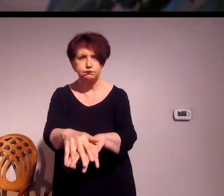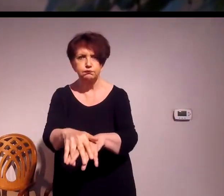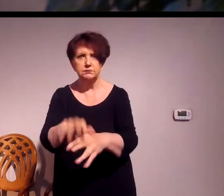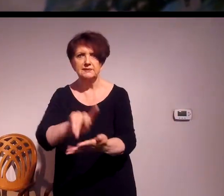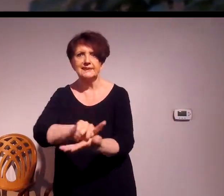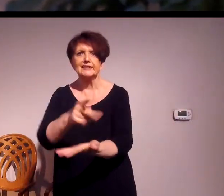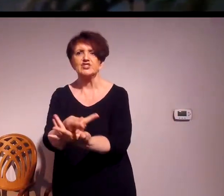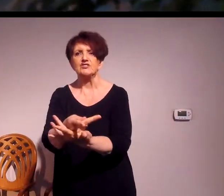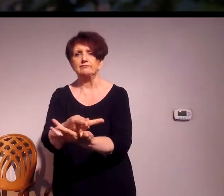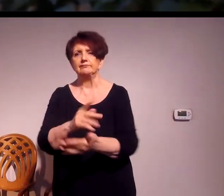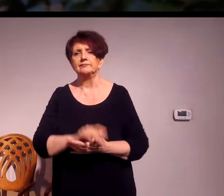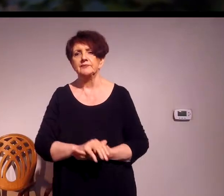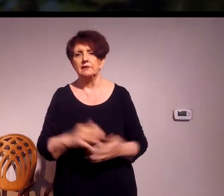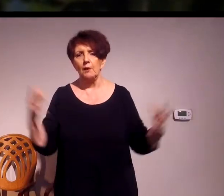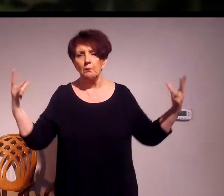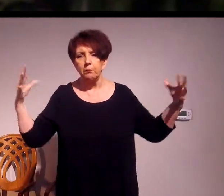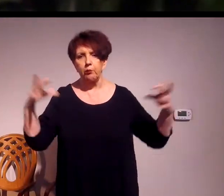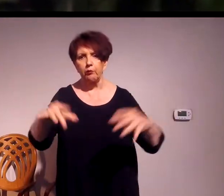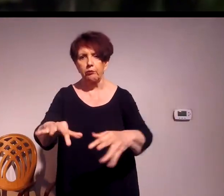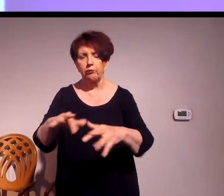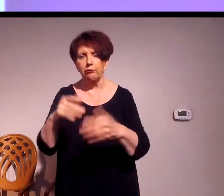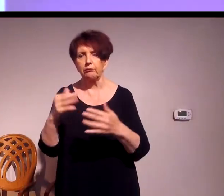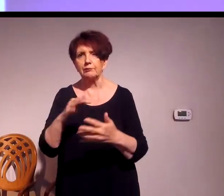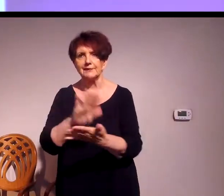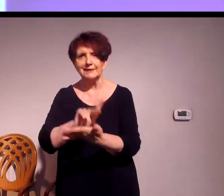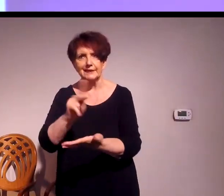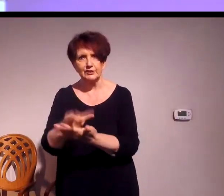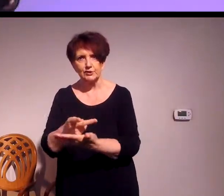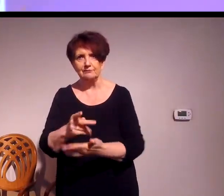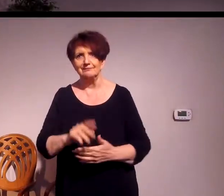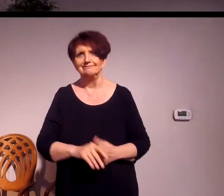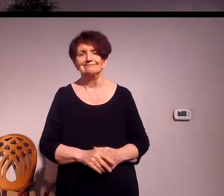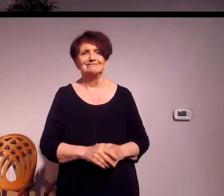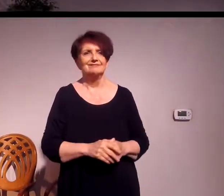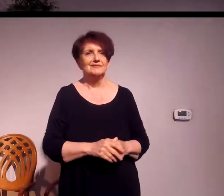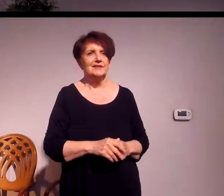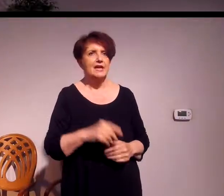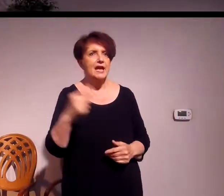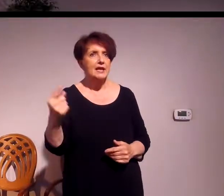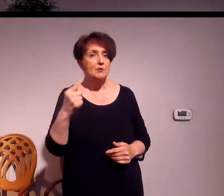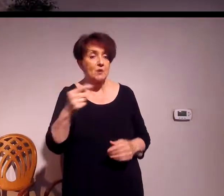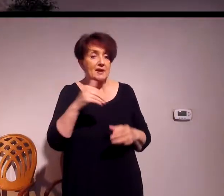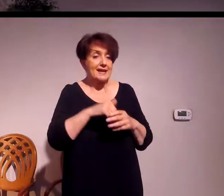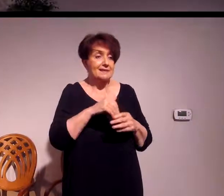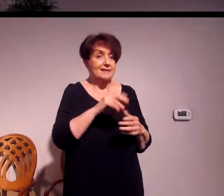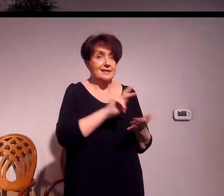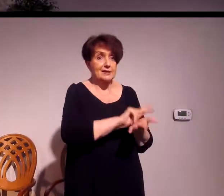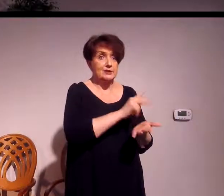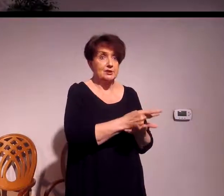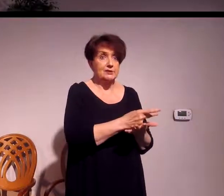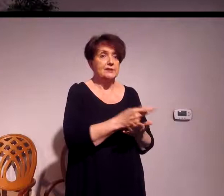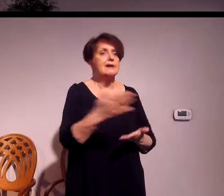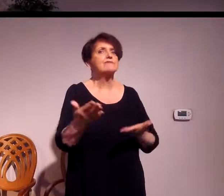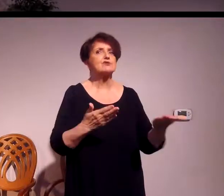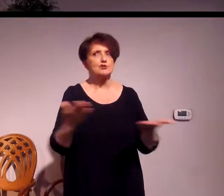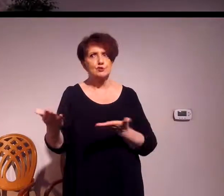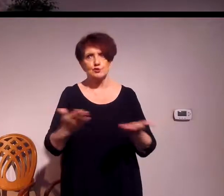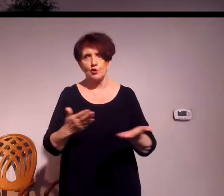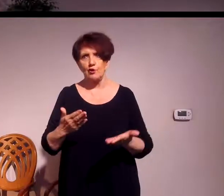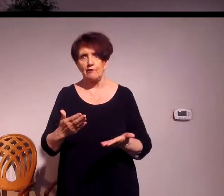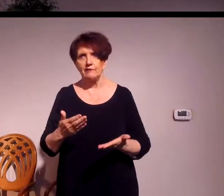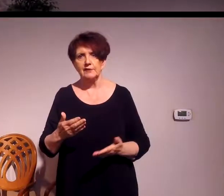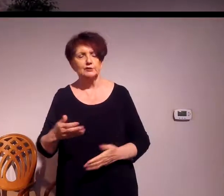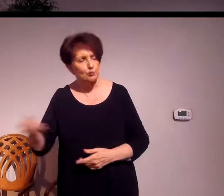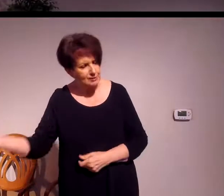go, they all congregate in the darn kitchen, right? So we said, anybody in the kitchen's gonna have to serve. So everybody, get out of